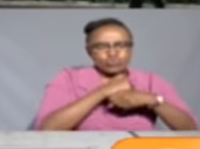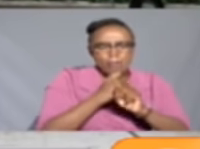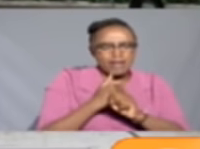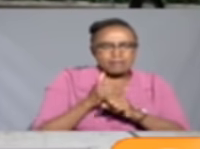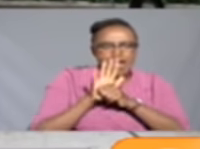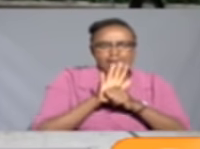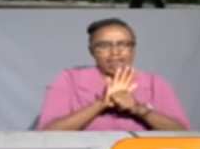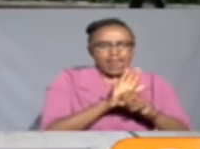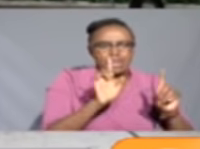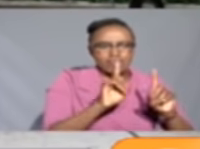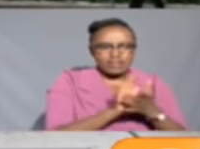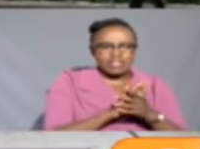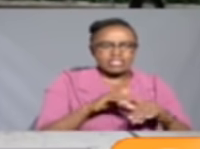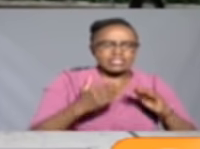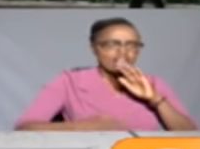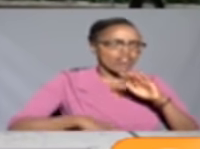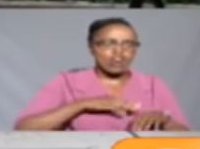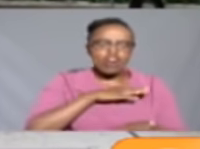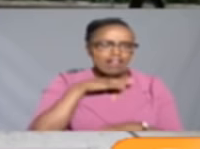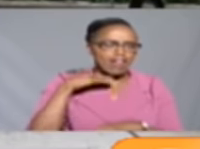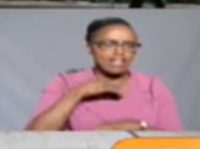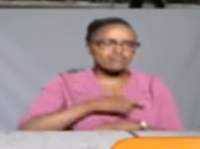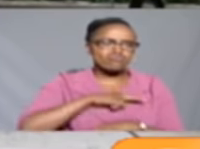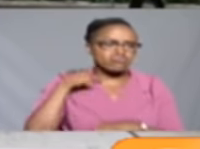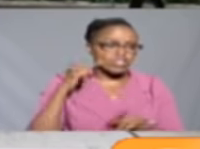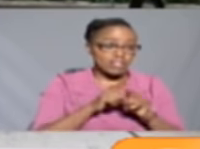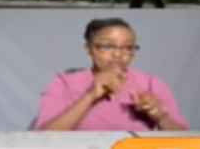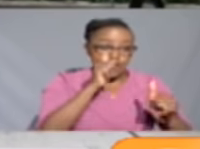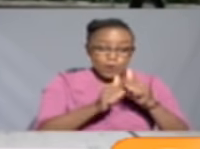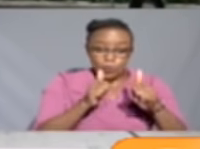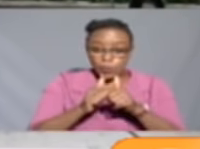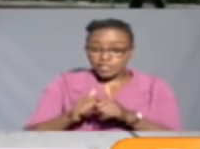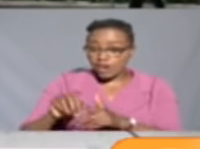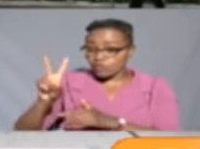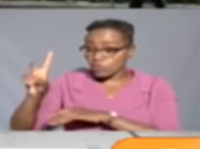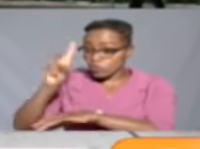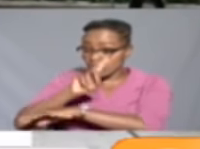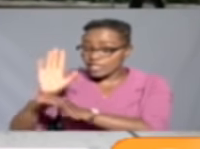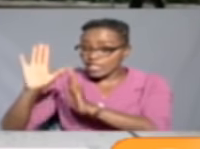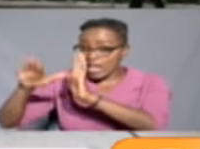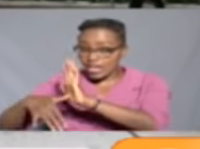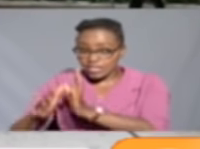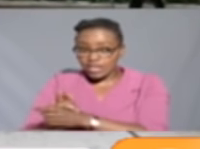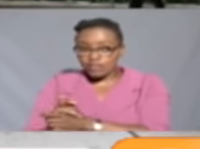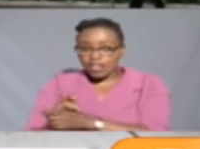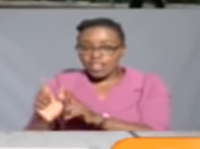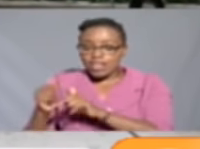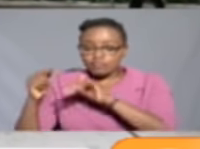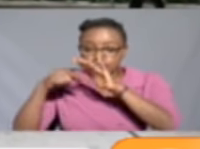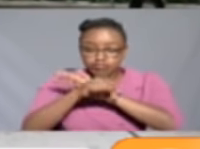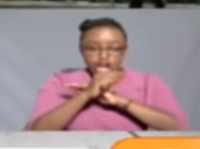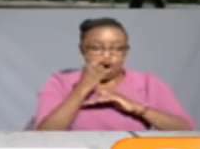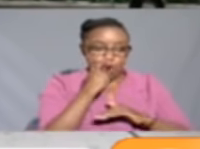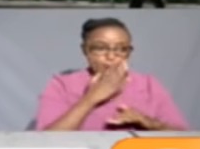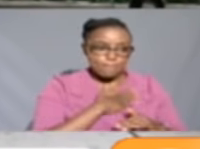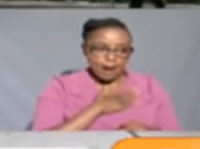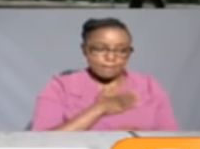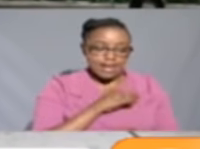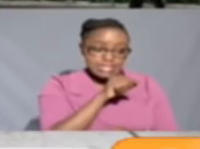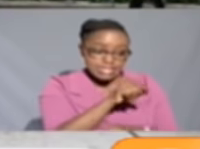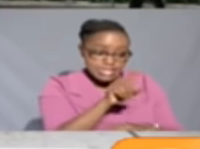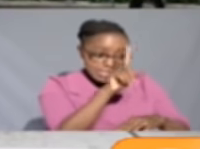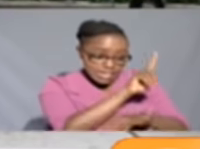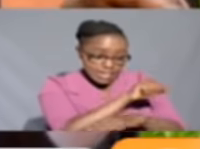cut my legs, cut my head off. Speaking of which, 2 days later, they attacked my home. And that day